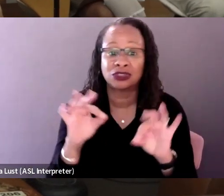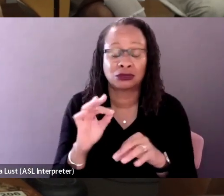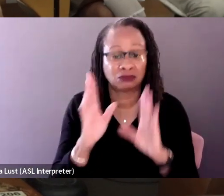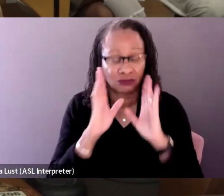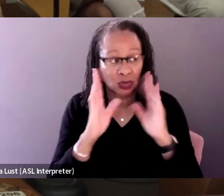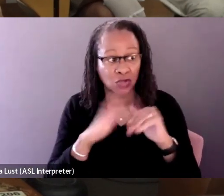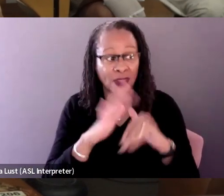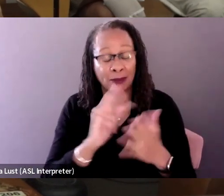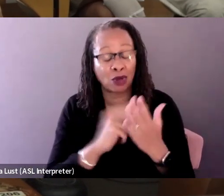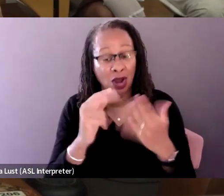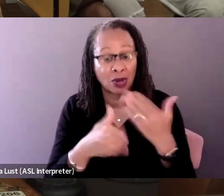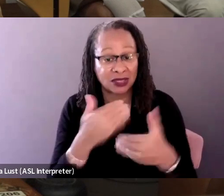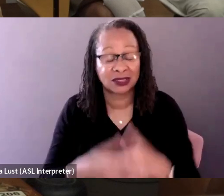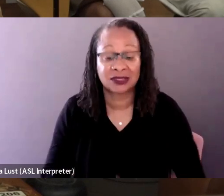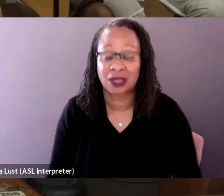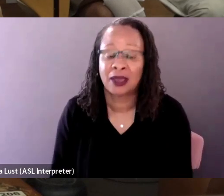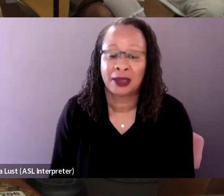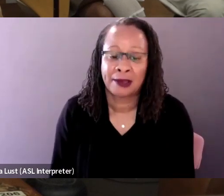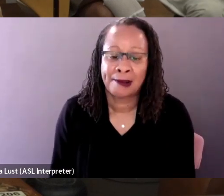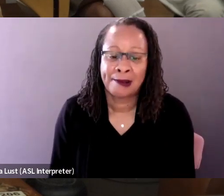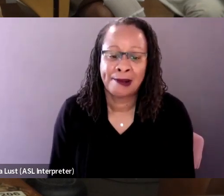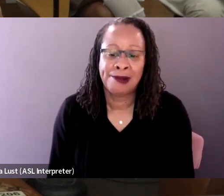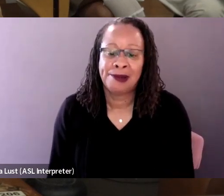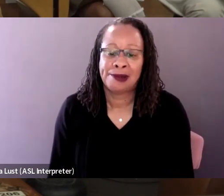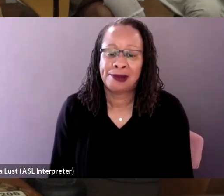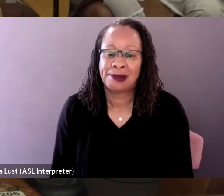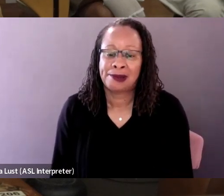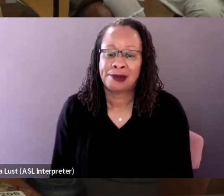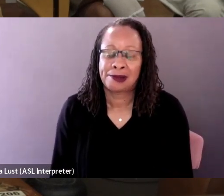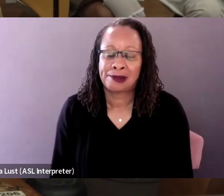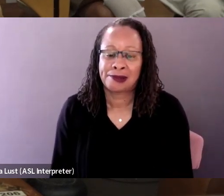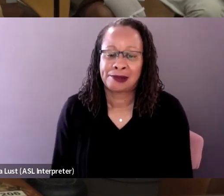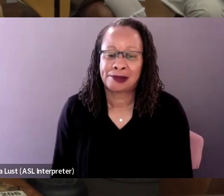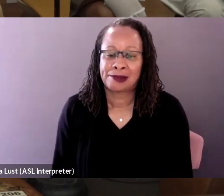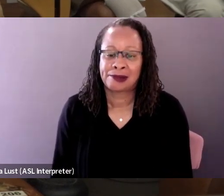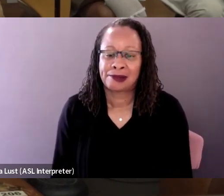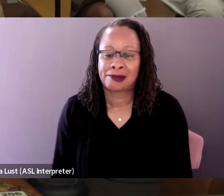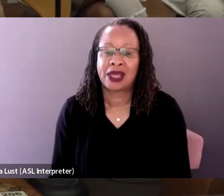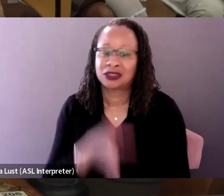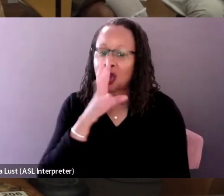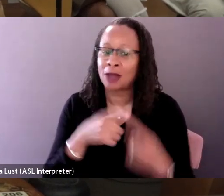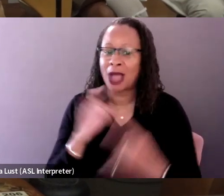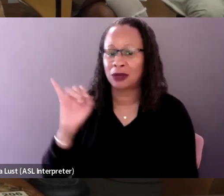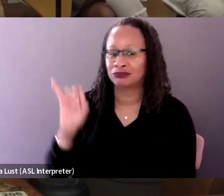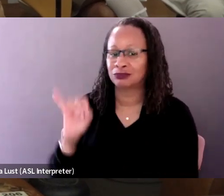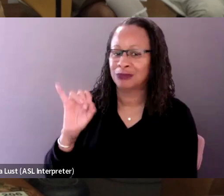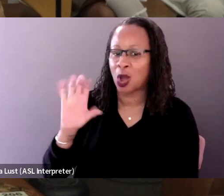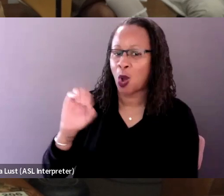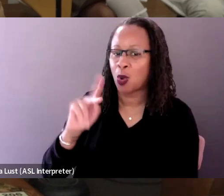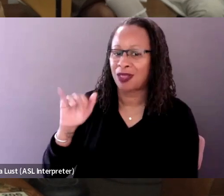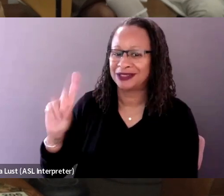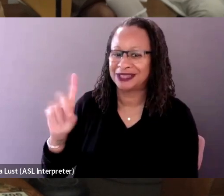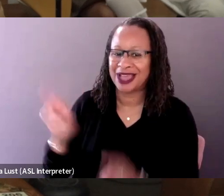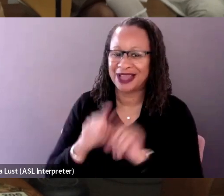to life. Talk about Oakland as a character. I love Oakland. Who doesn't know love? Everybody in this room must